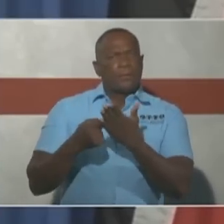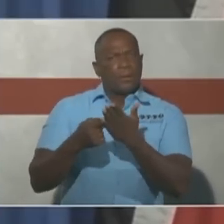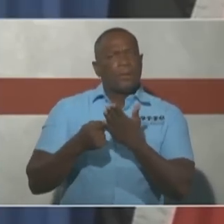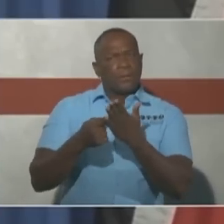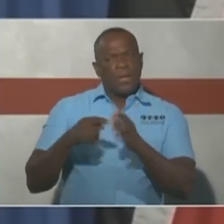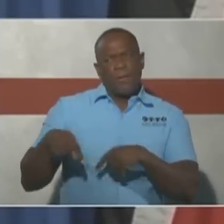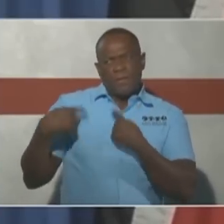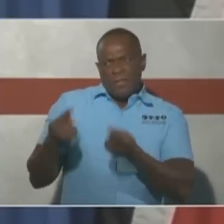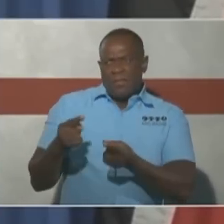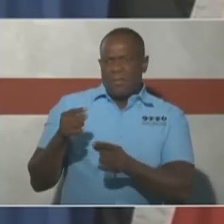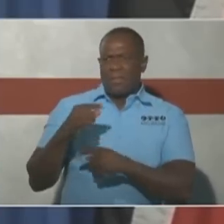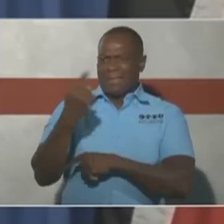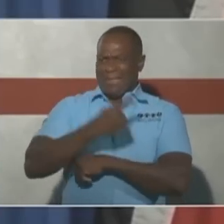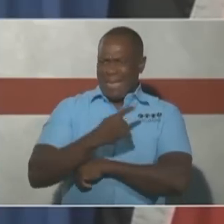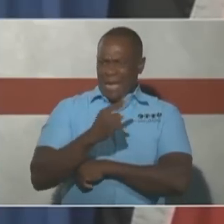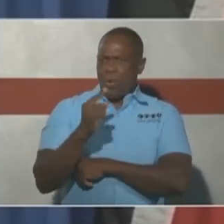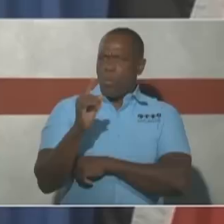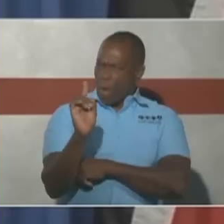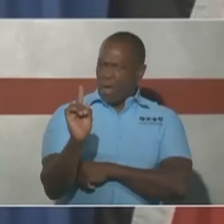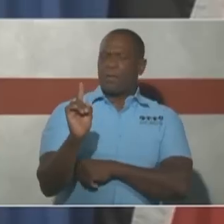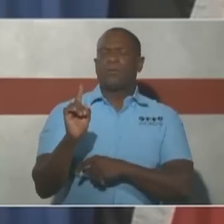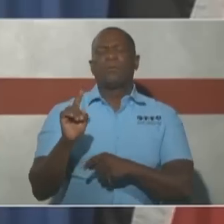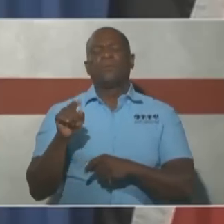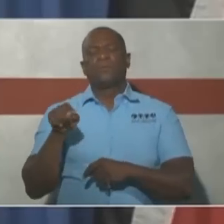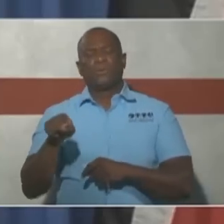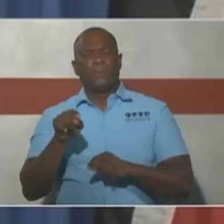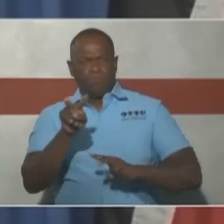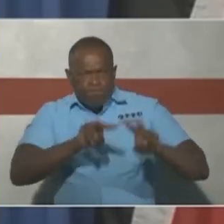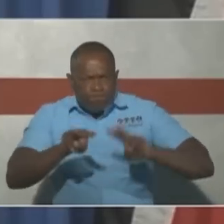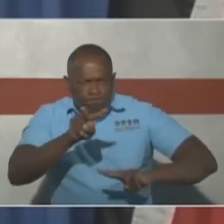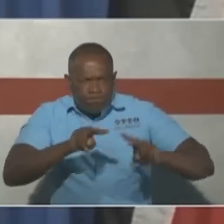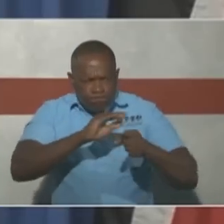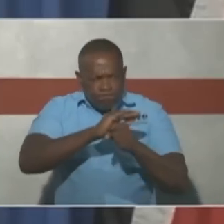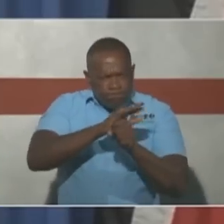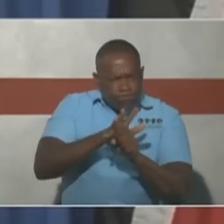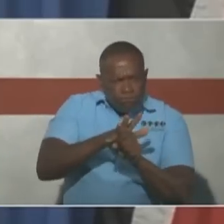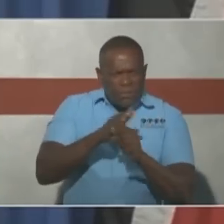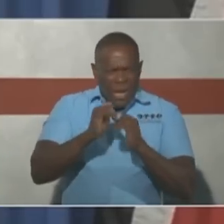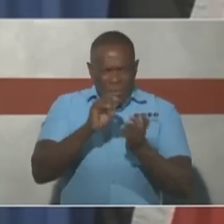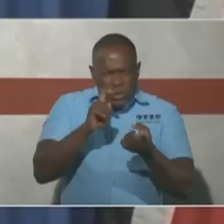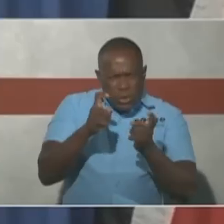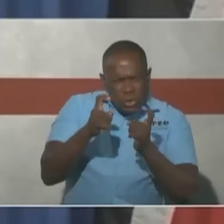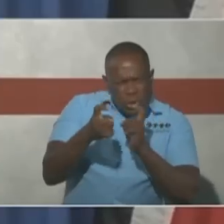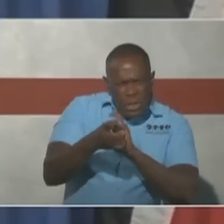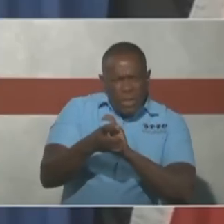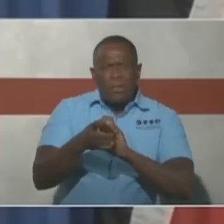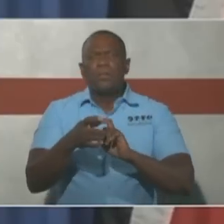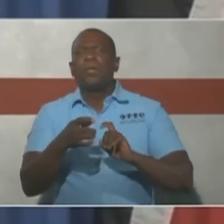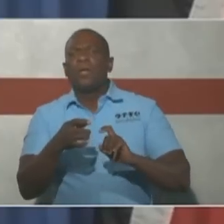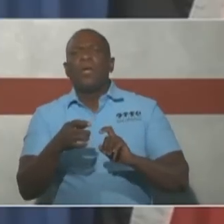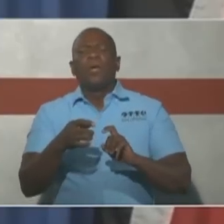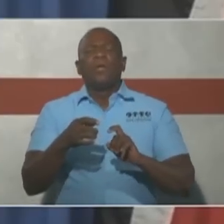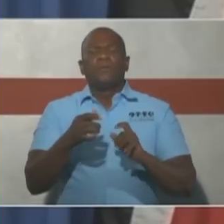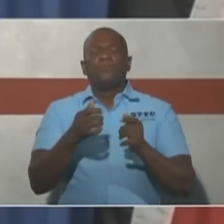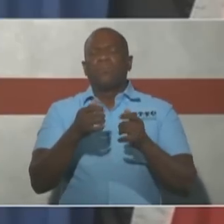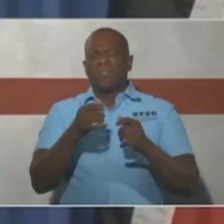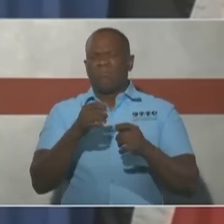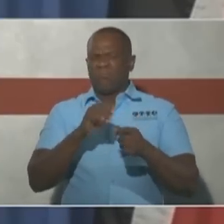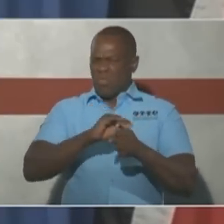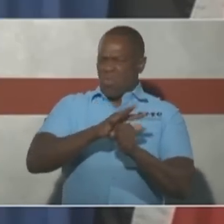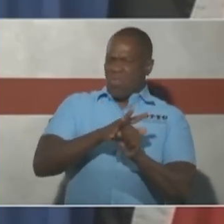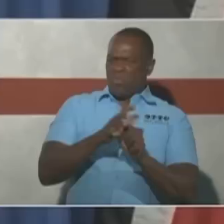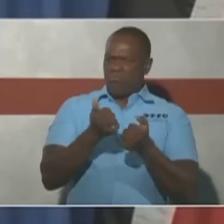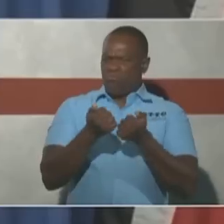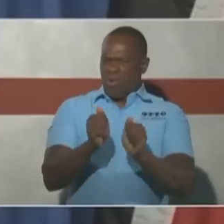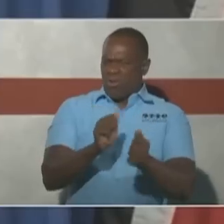us through from day one on monitoring the behavior of the virus as it changes from one form to another as the virus tries